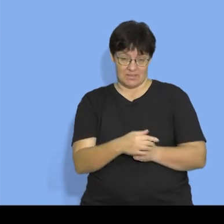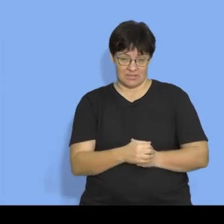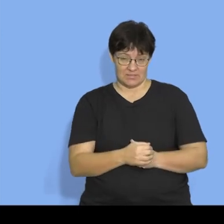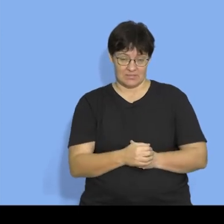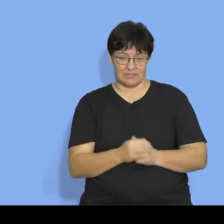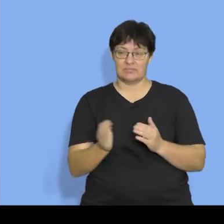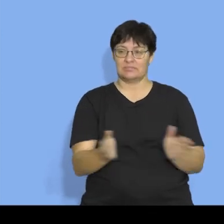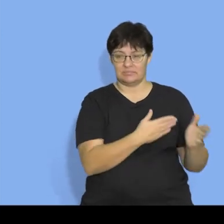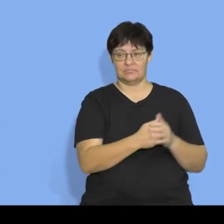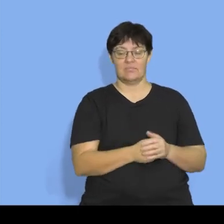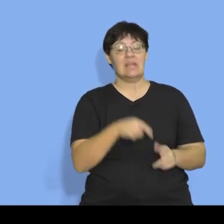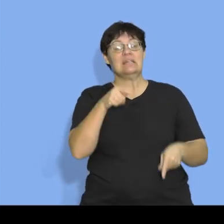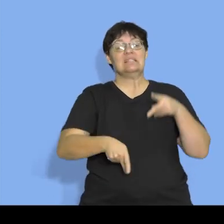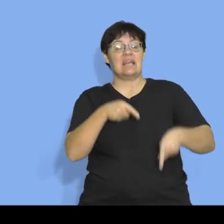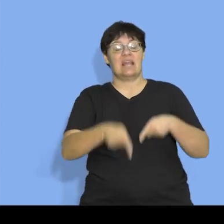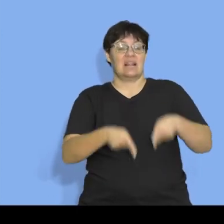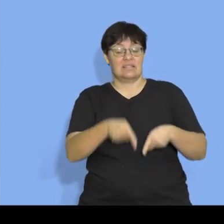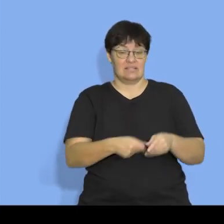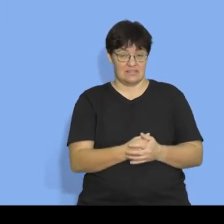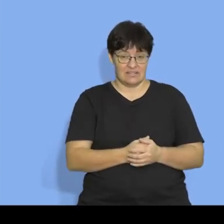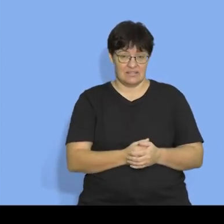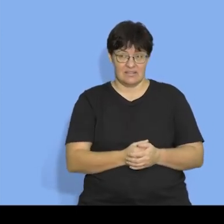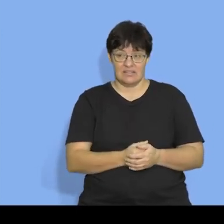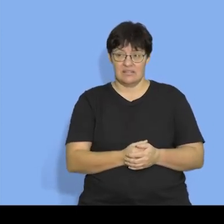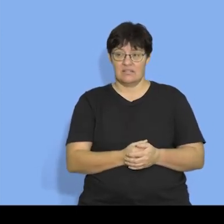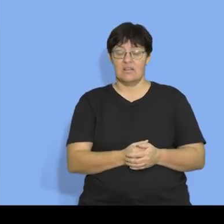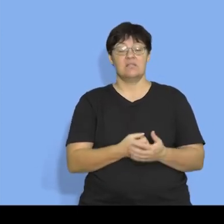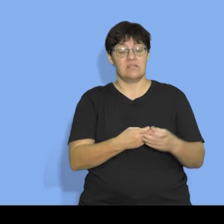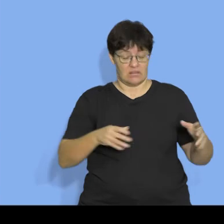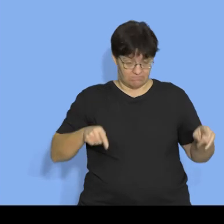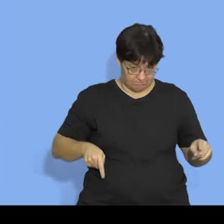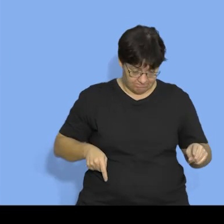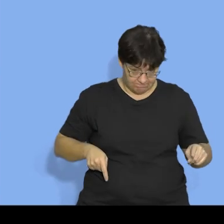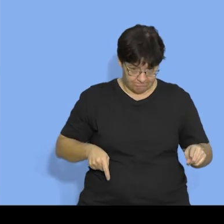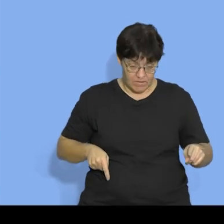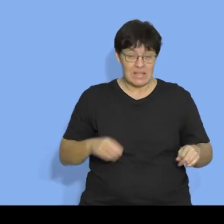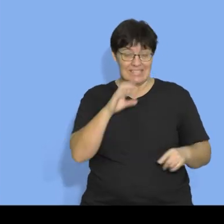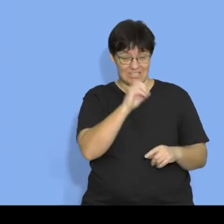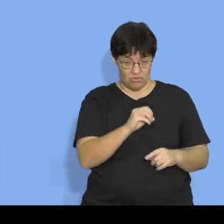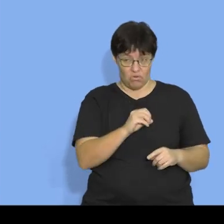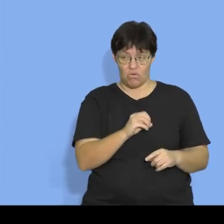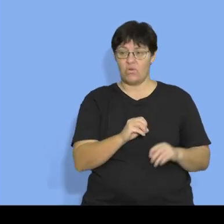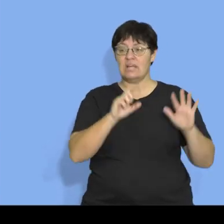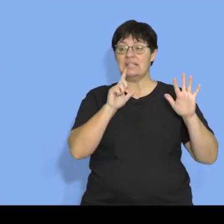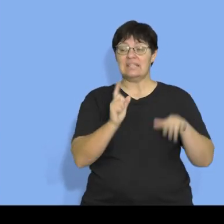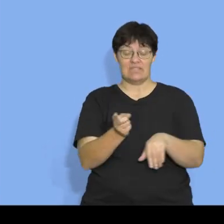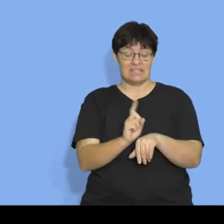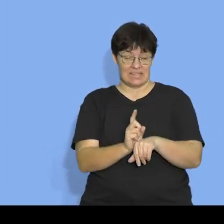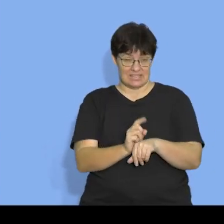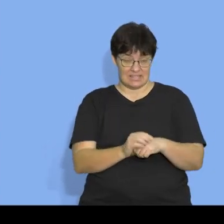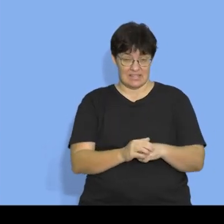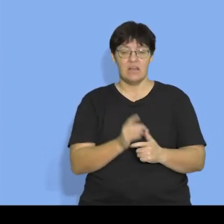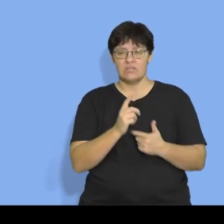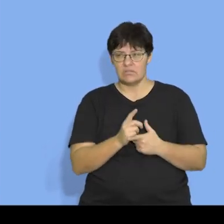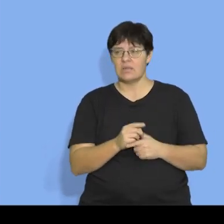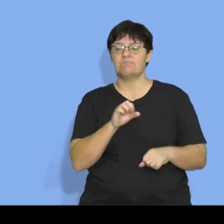So, cyclist starts from rest, initial velocity 0. After 7 seconds,